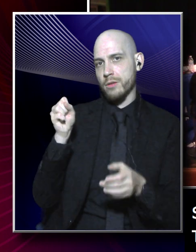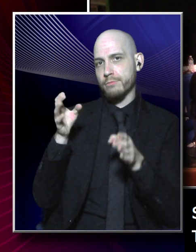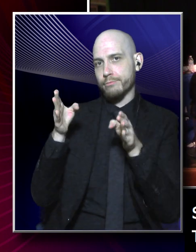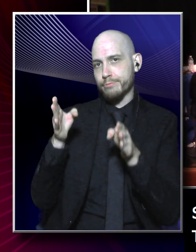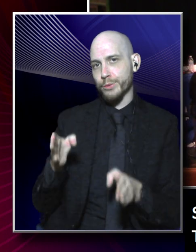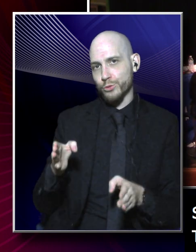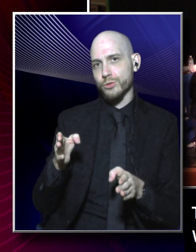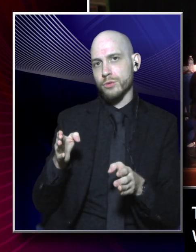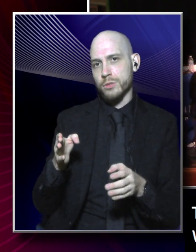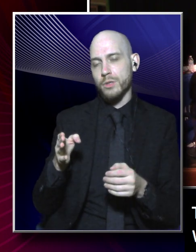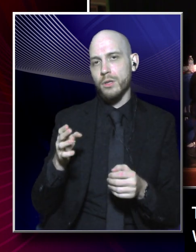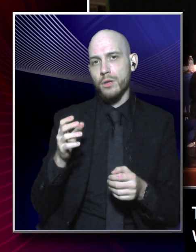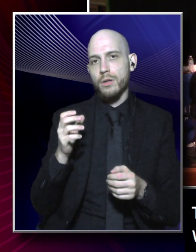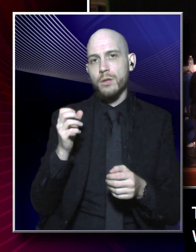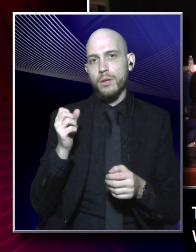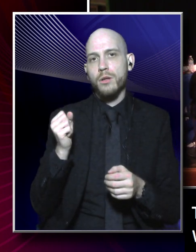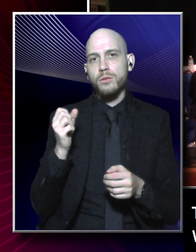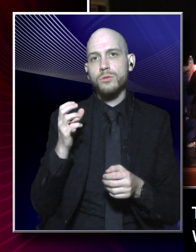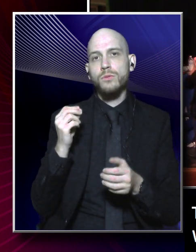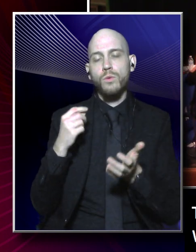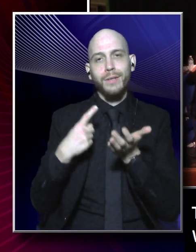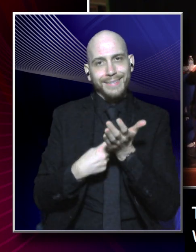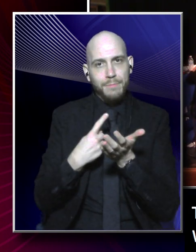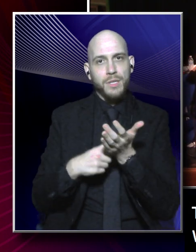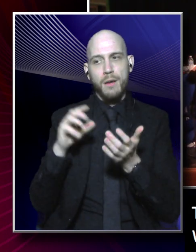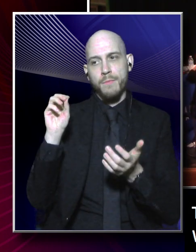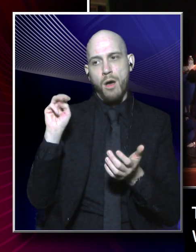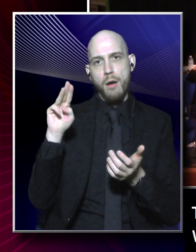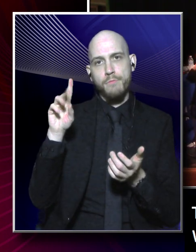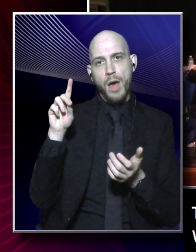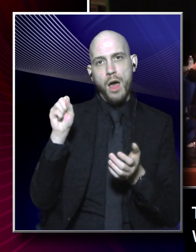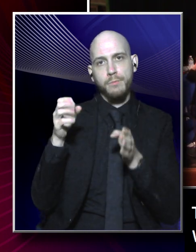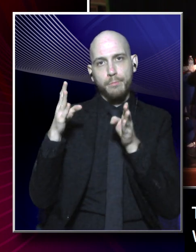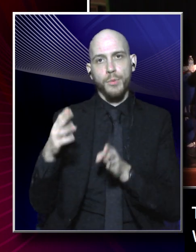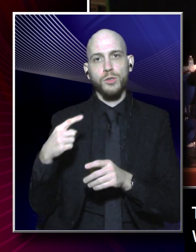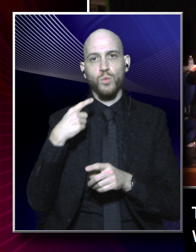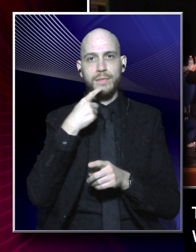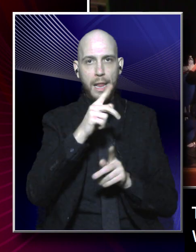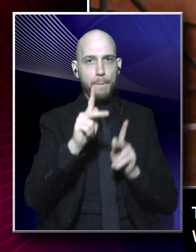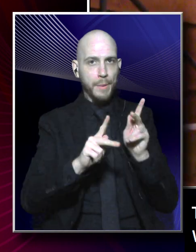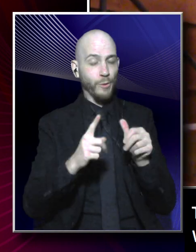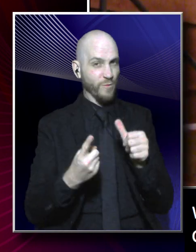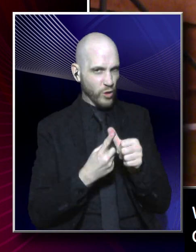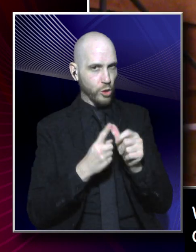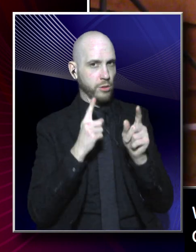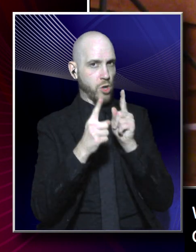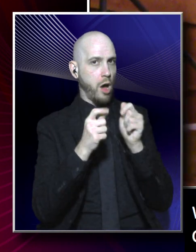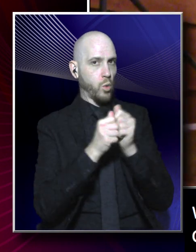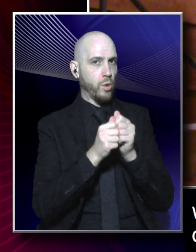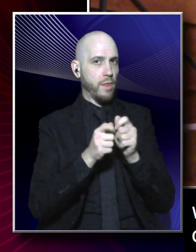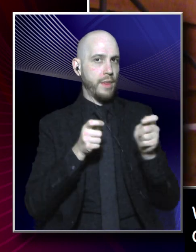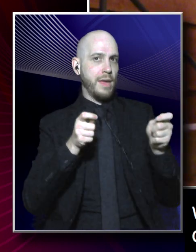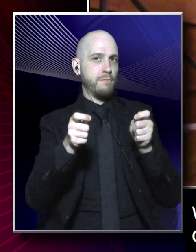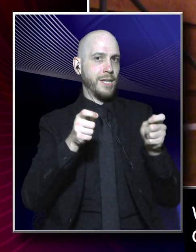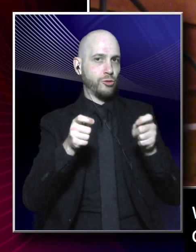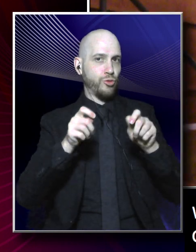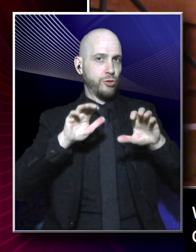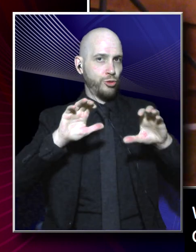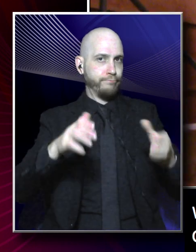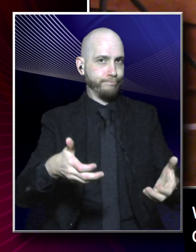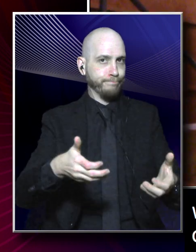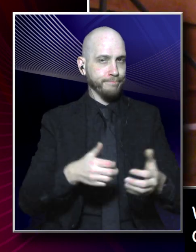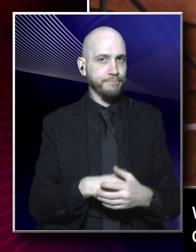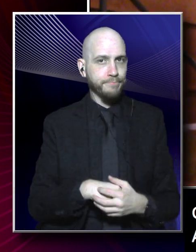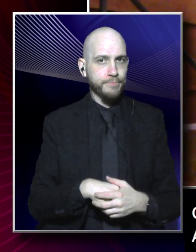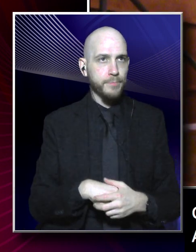some of them would be just you circling back and saying, well, you need to take it to the administration first. Well, what I've been explaining to folks